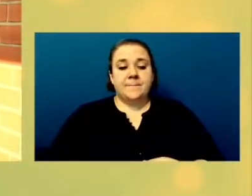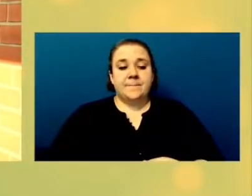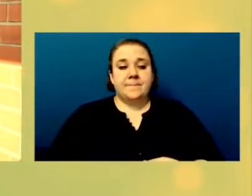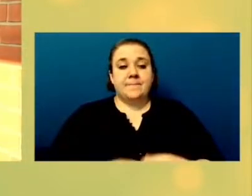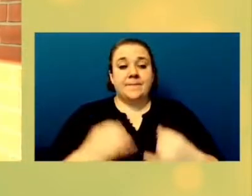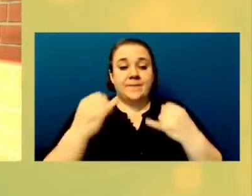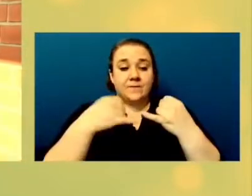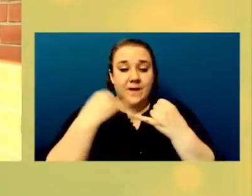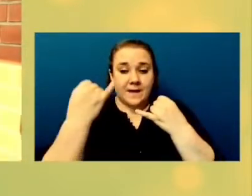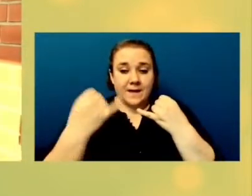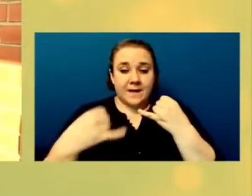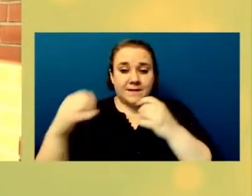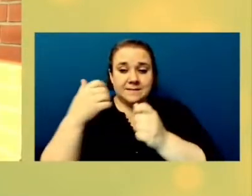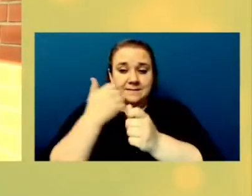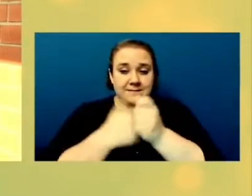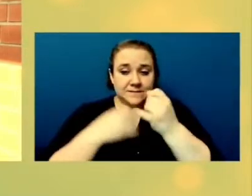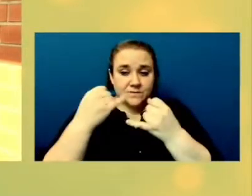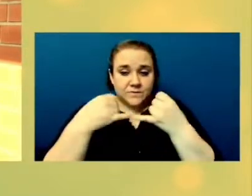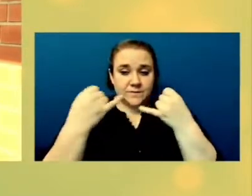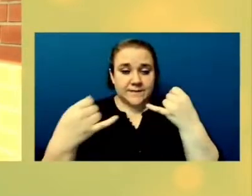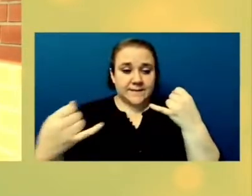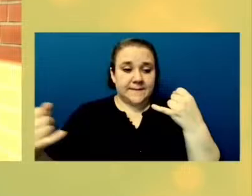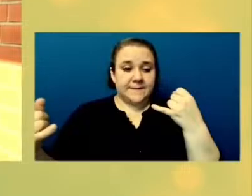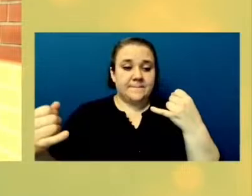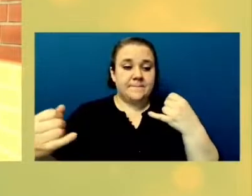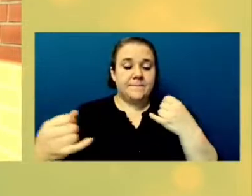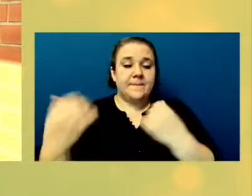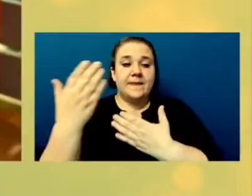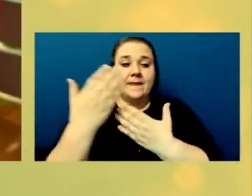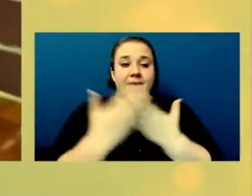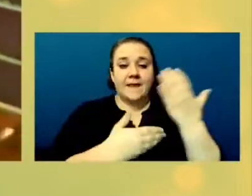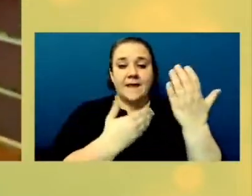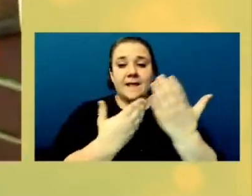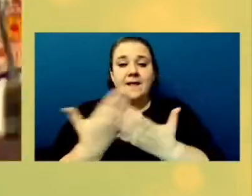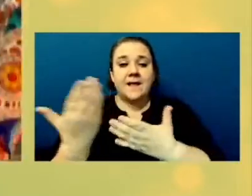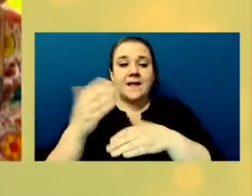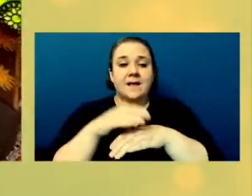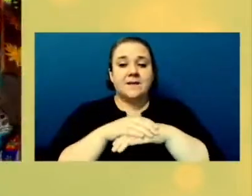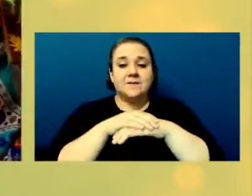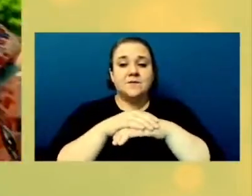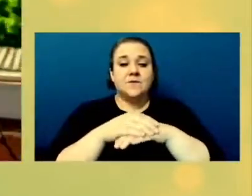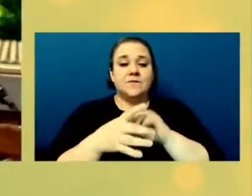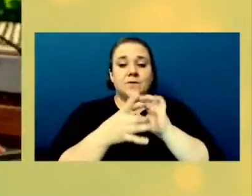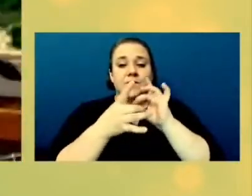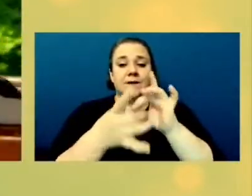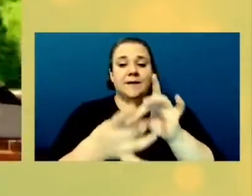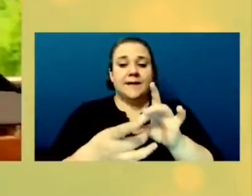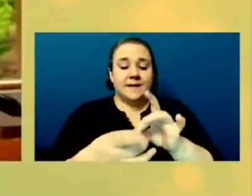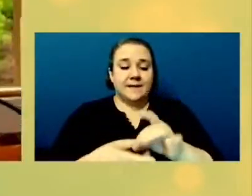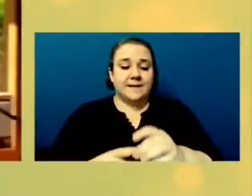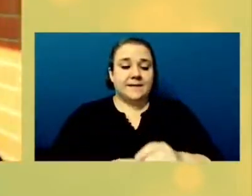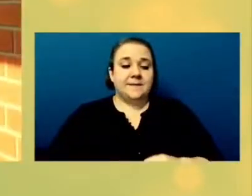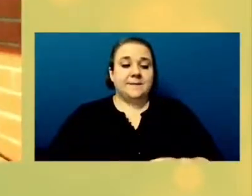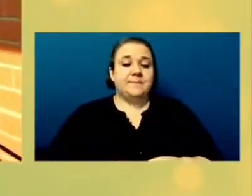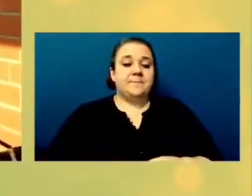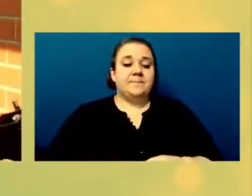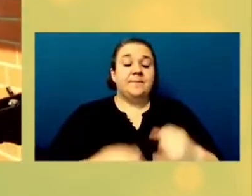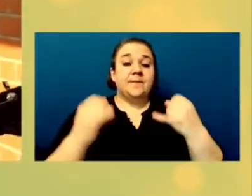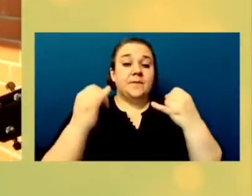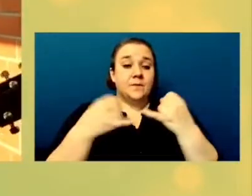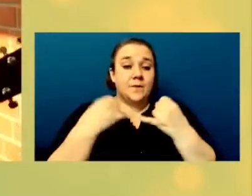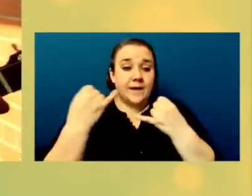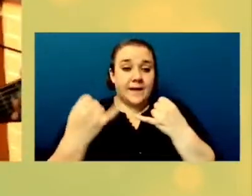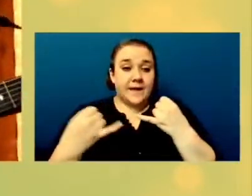we weave our way. Weave and spin, first weave and